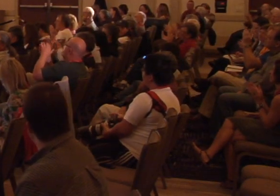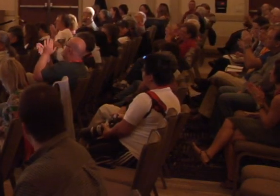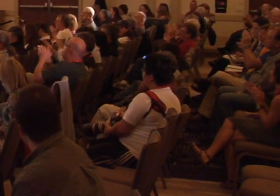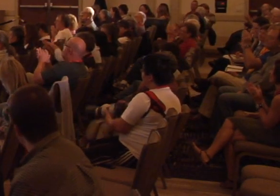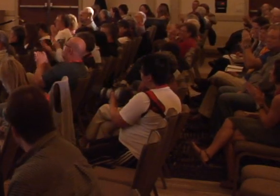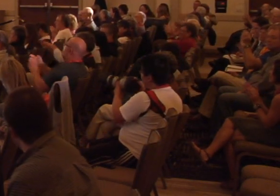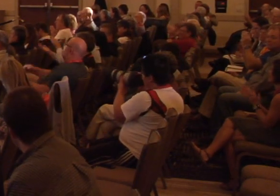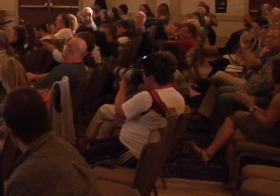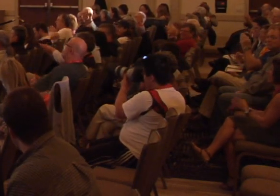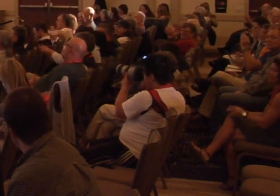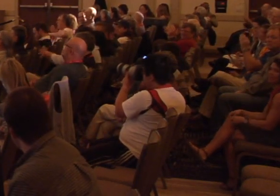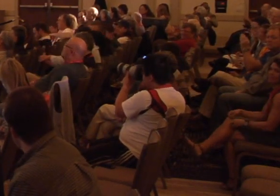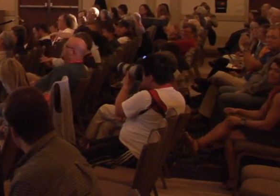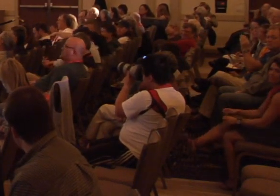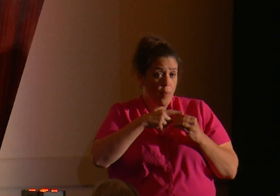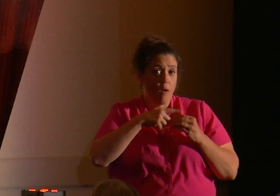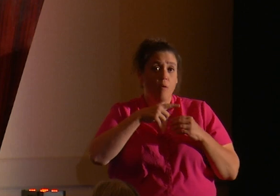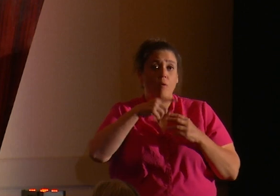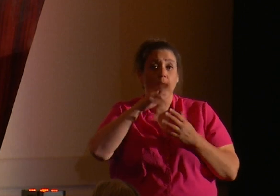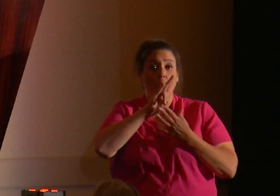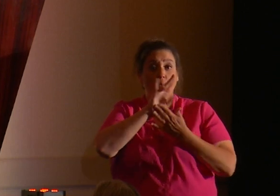You know about the Holy Ghost.